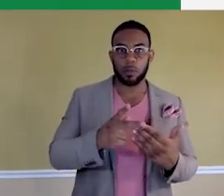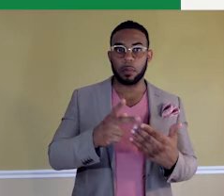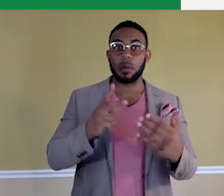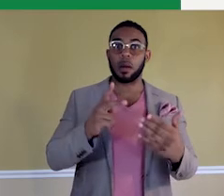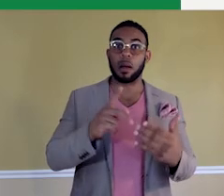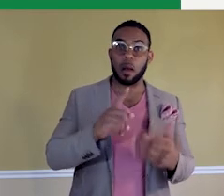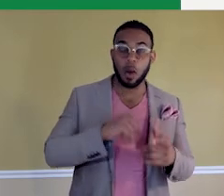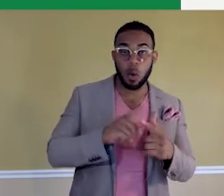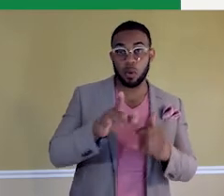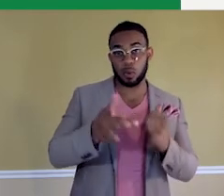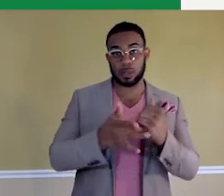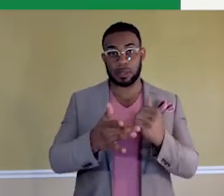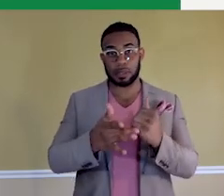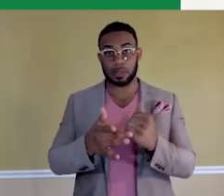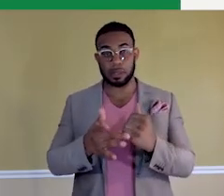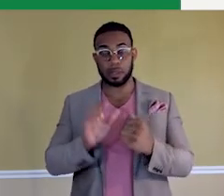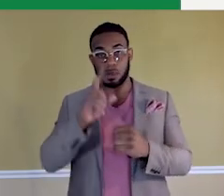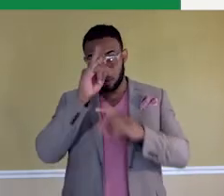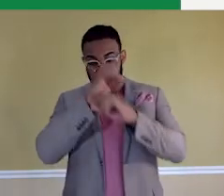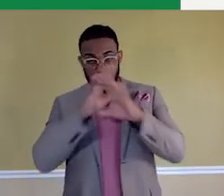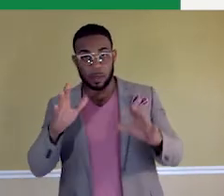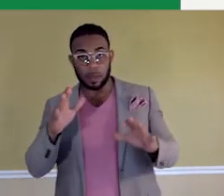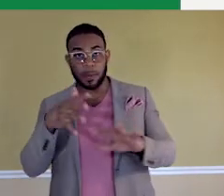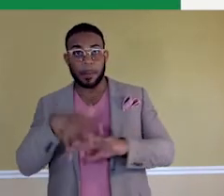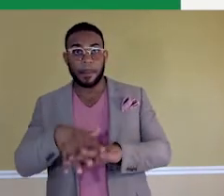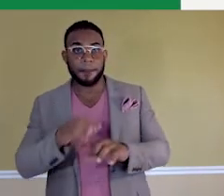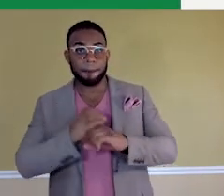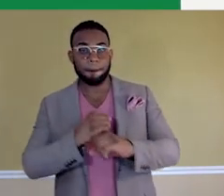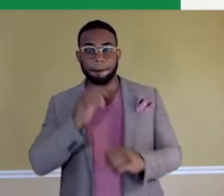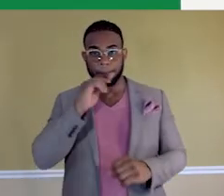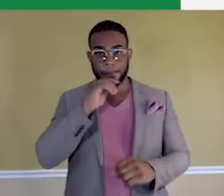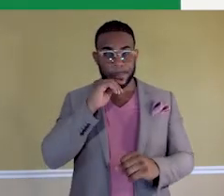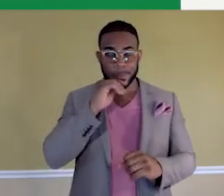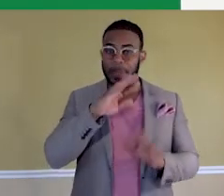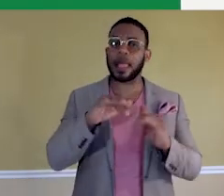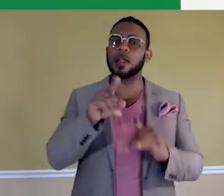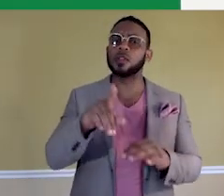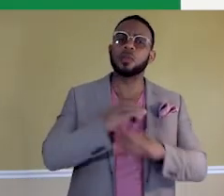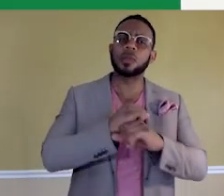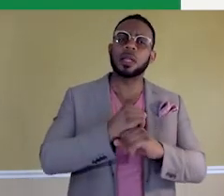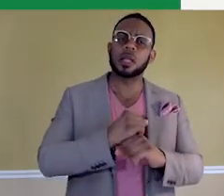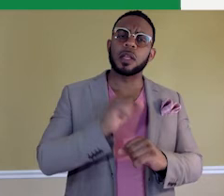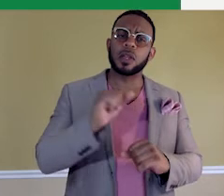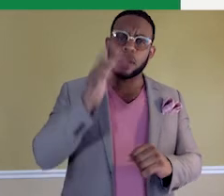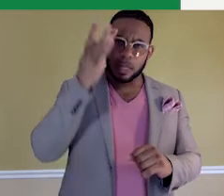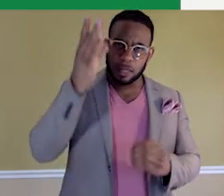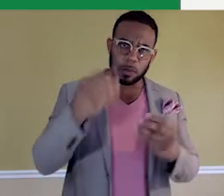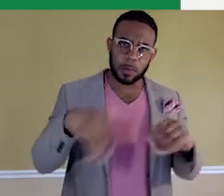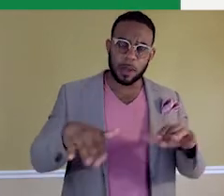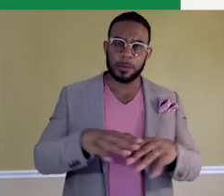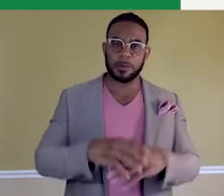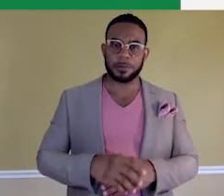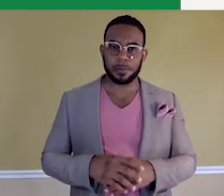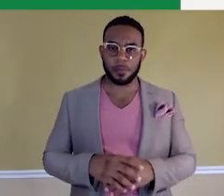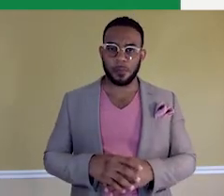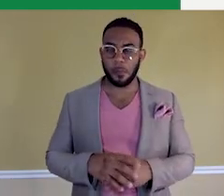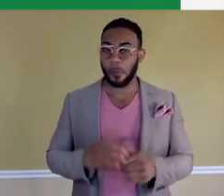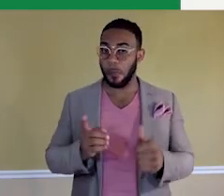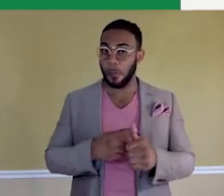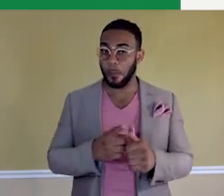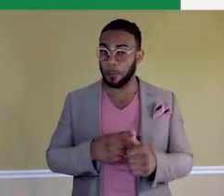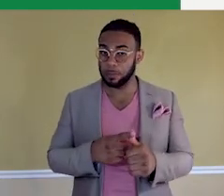or your technology or your innovation requires protection. So how do you protect your intellectual property?